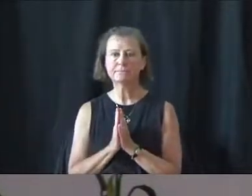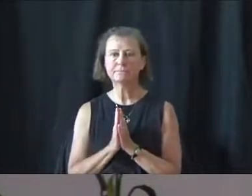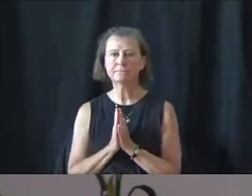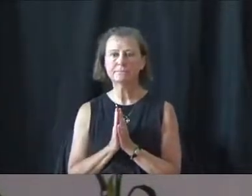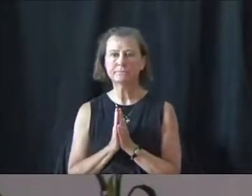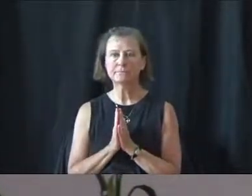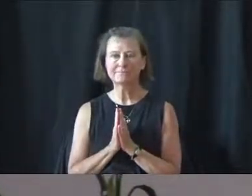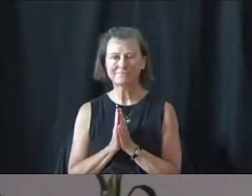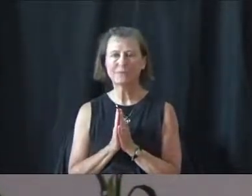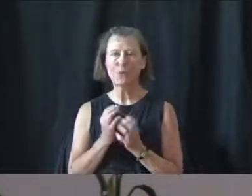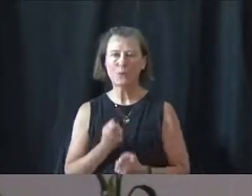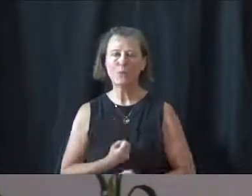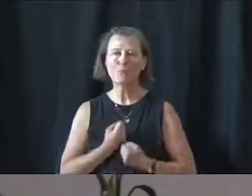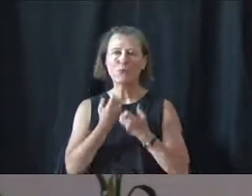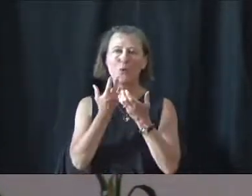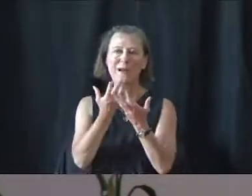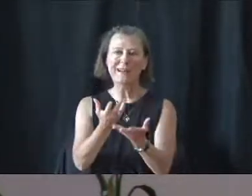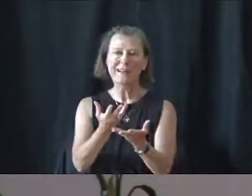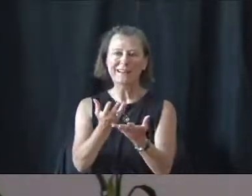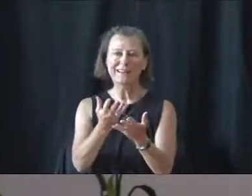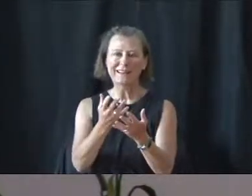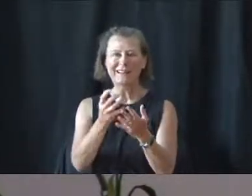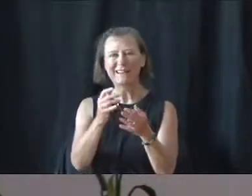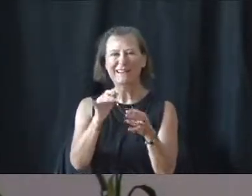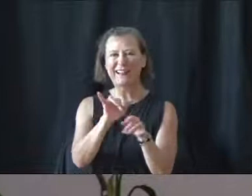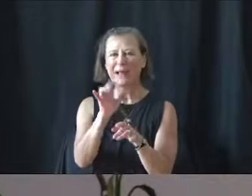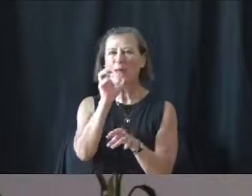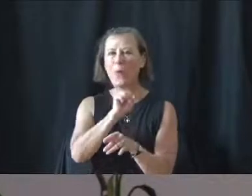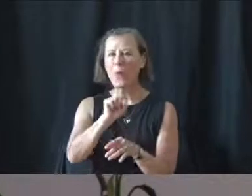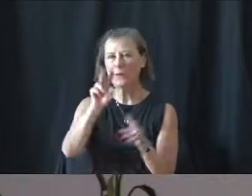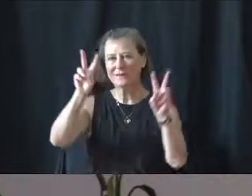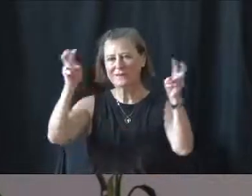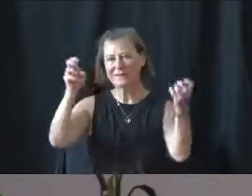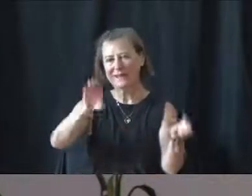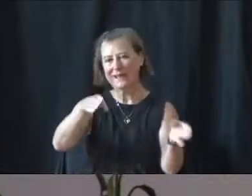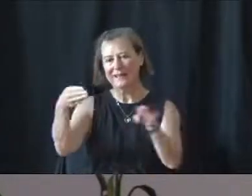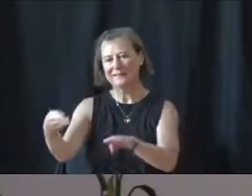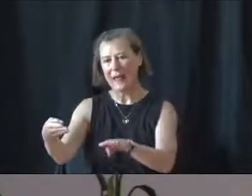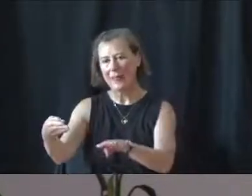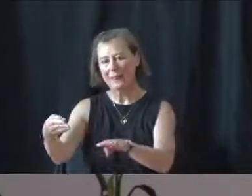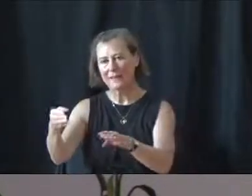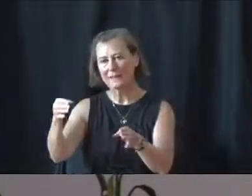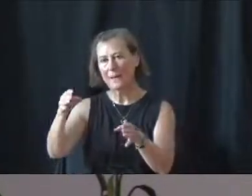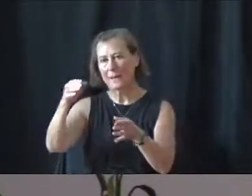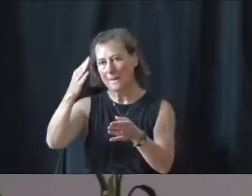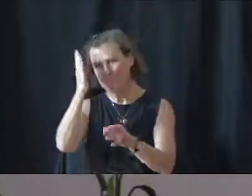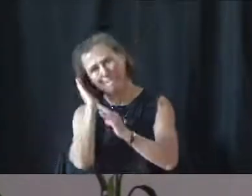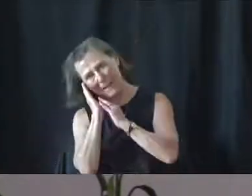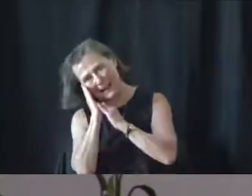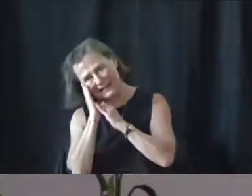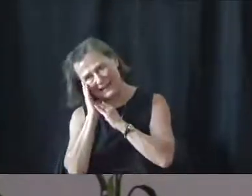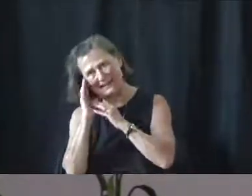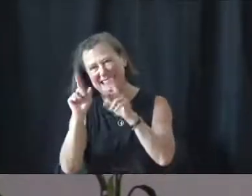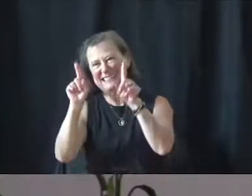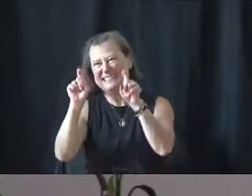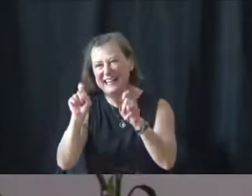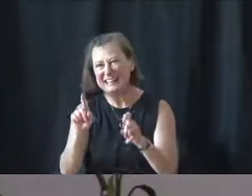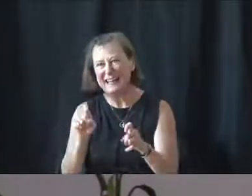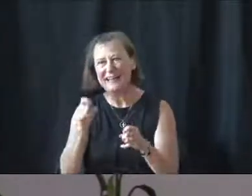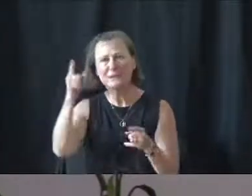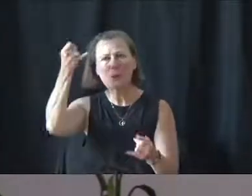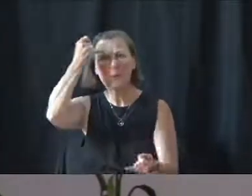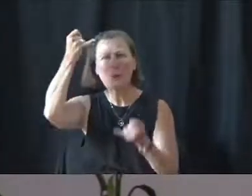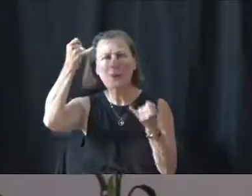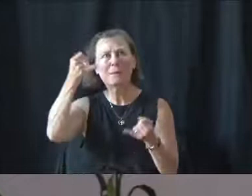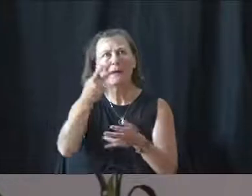It's a poetic version of the old deathbed test, where we imagine being on the edge of death, reflecting back on